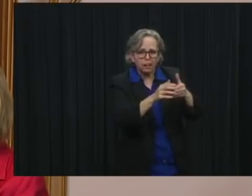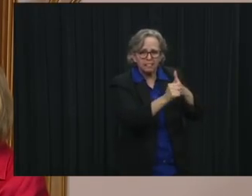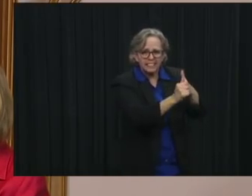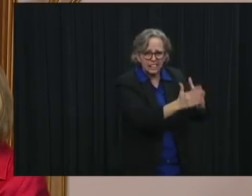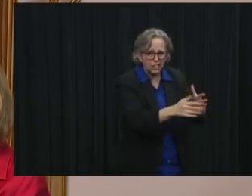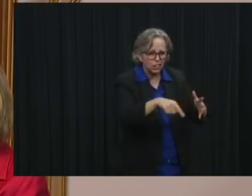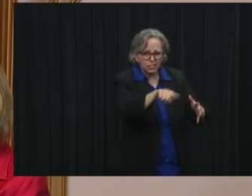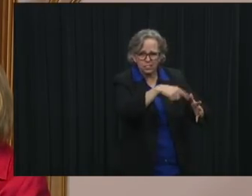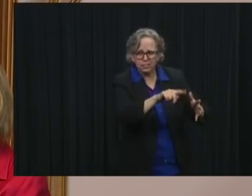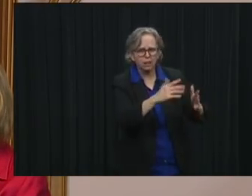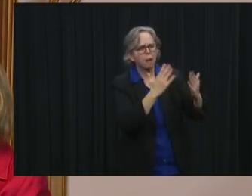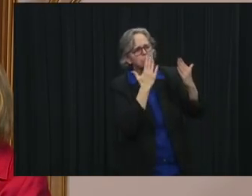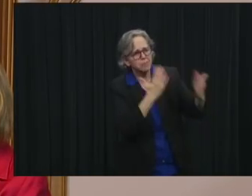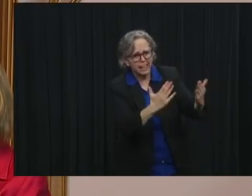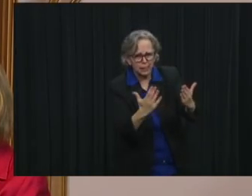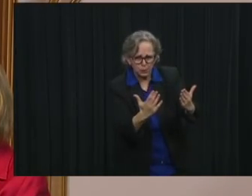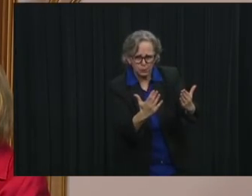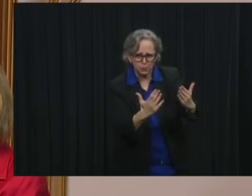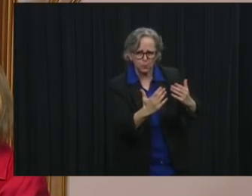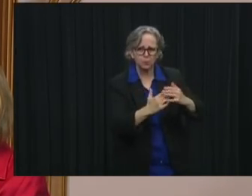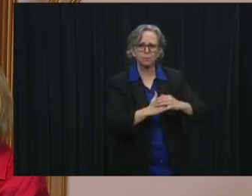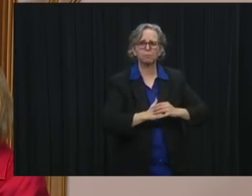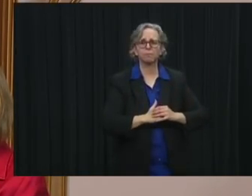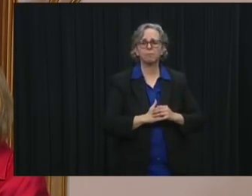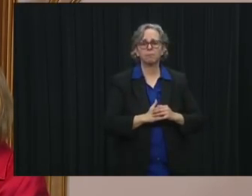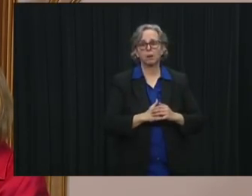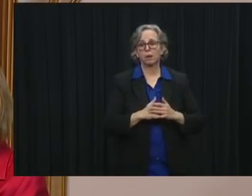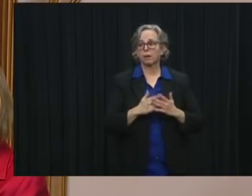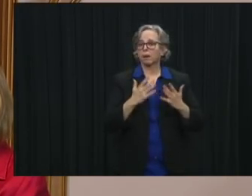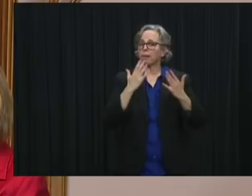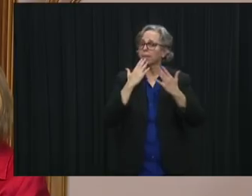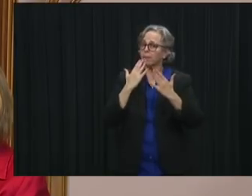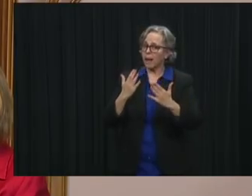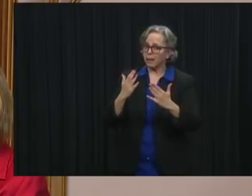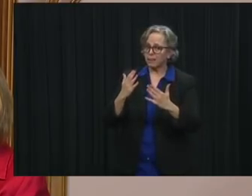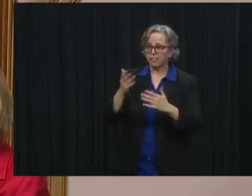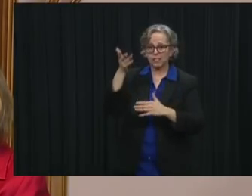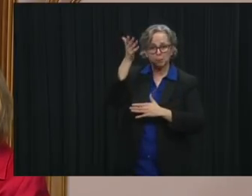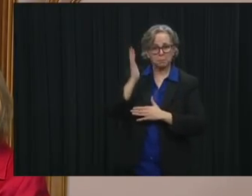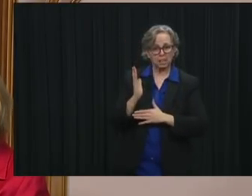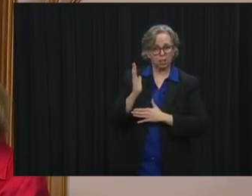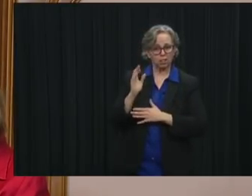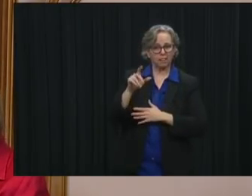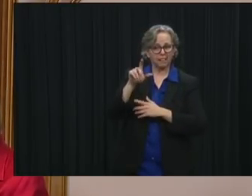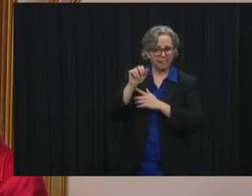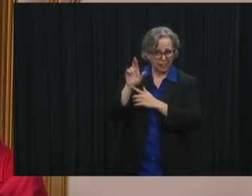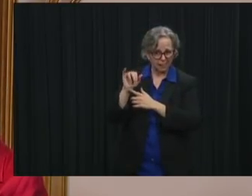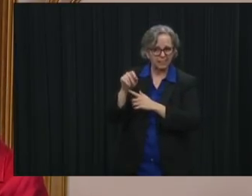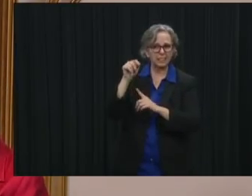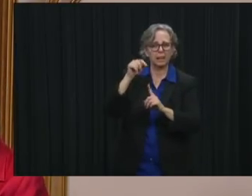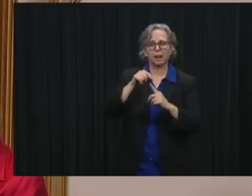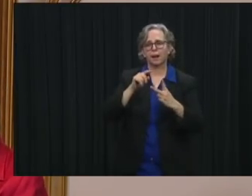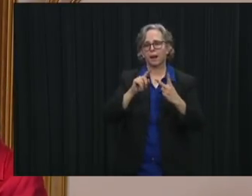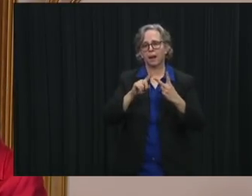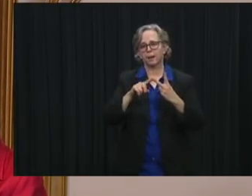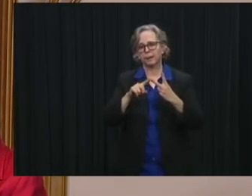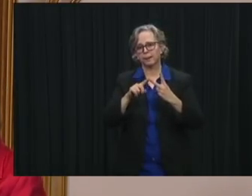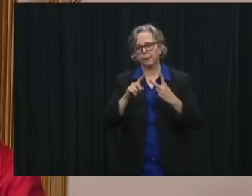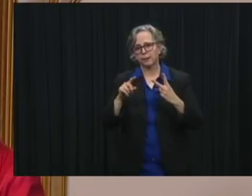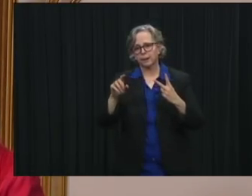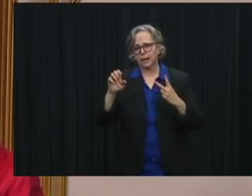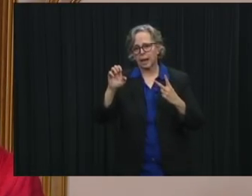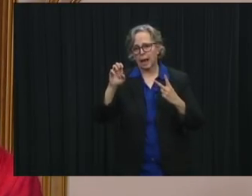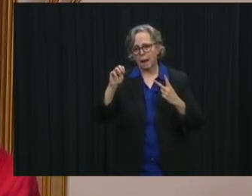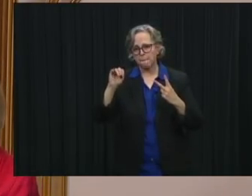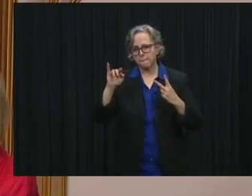want to also express my thanks to the Speaker, Larry Householder, and Minority Leader Amelia Sykes. To all of